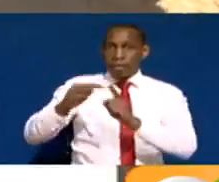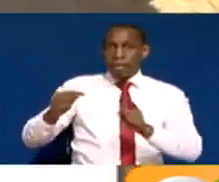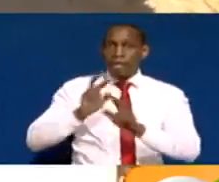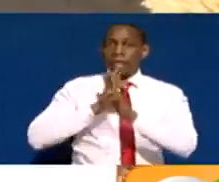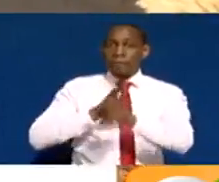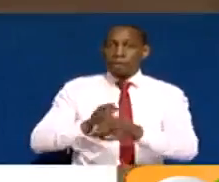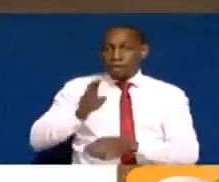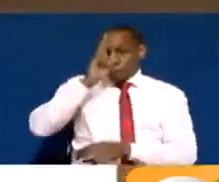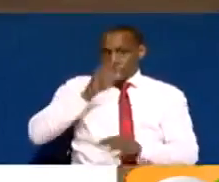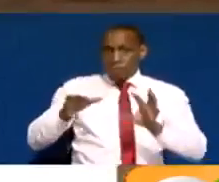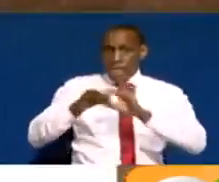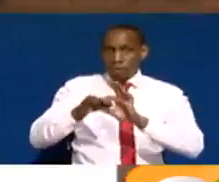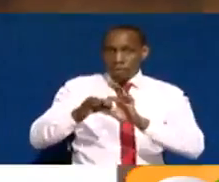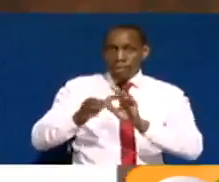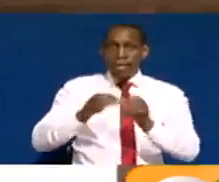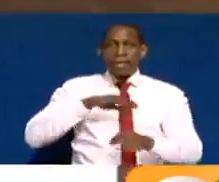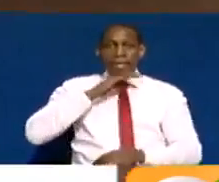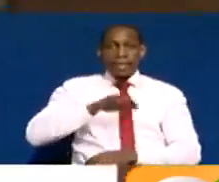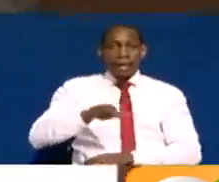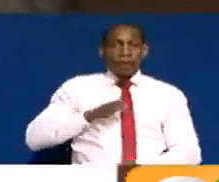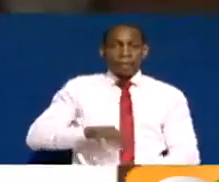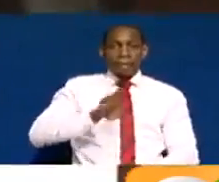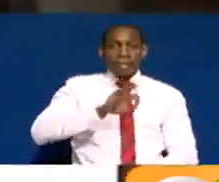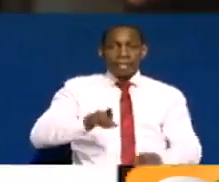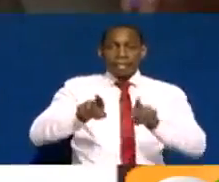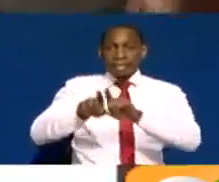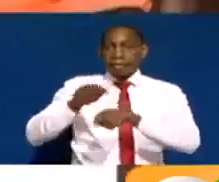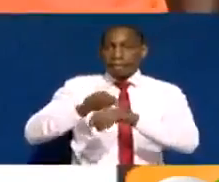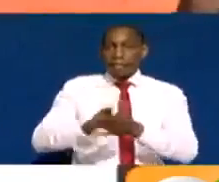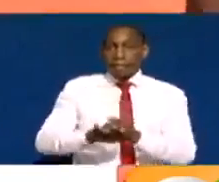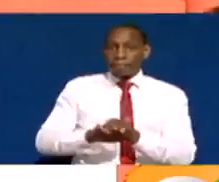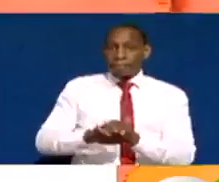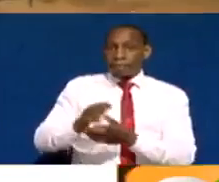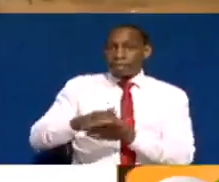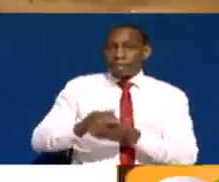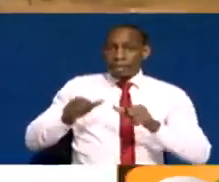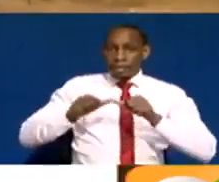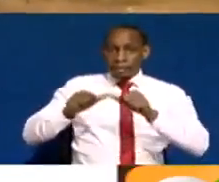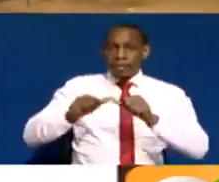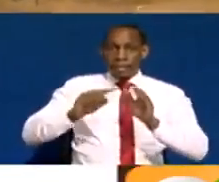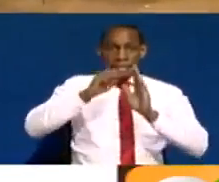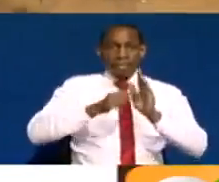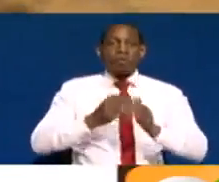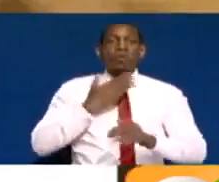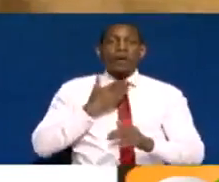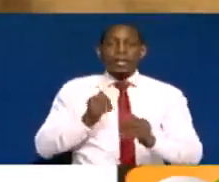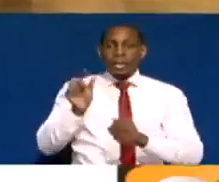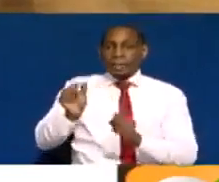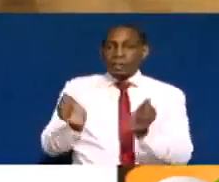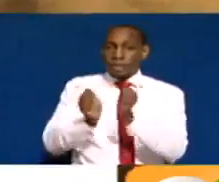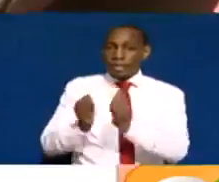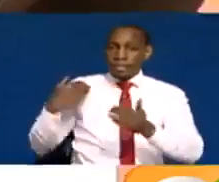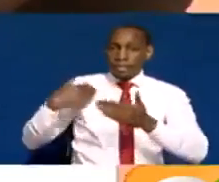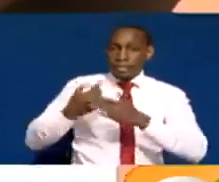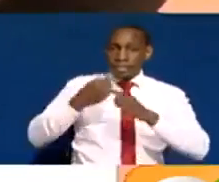report. Police are linking Magara to the deaths of three women within the period. Magara has remained in the detectives' list of wanted persons since